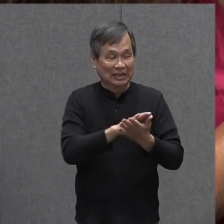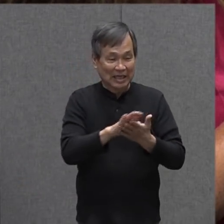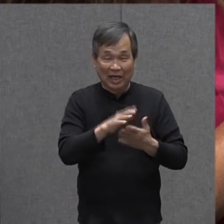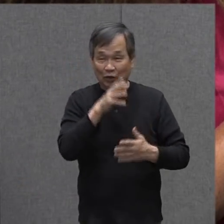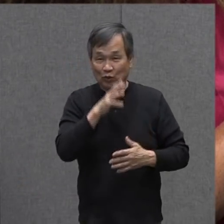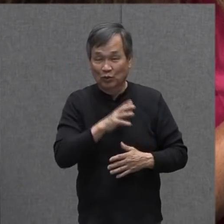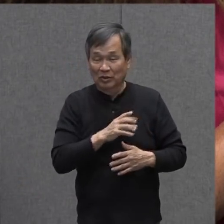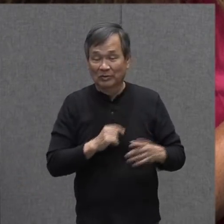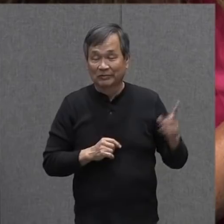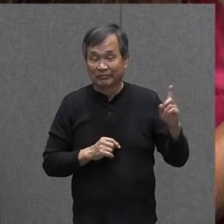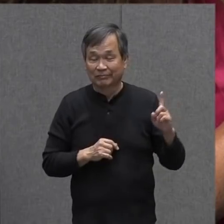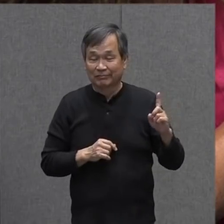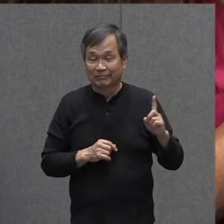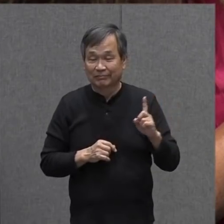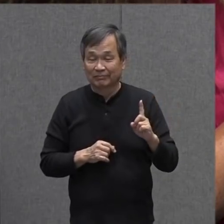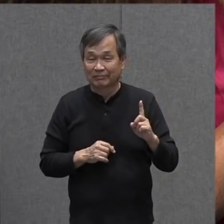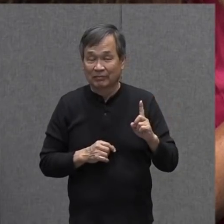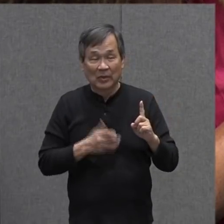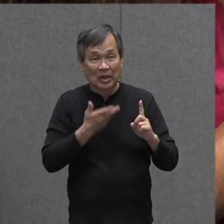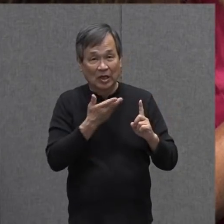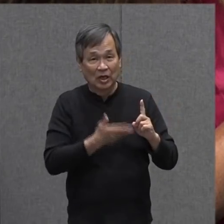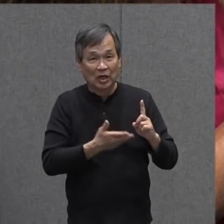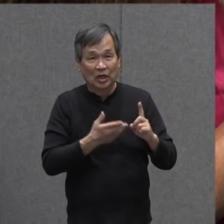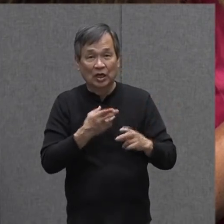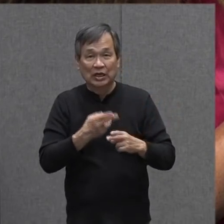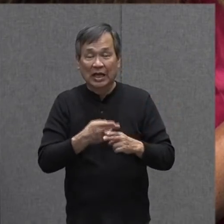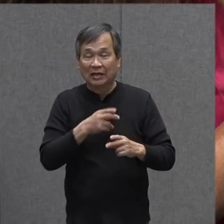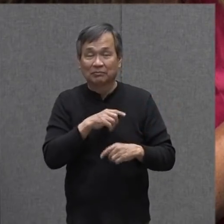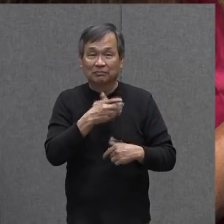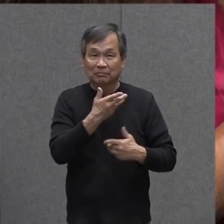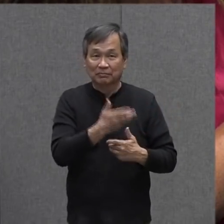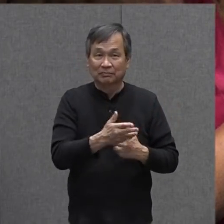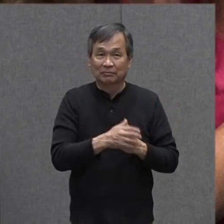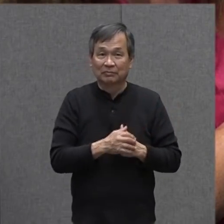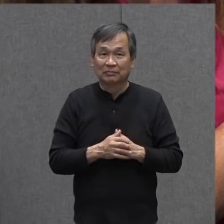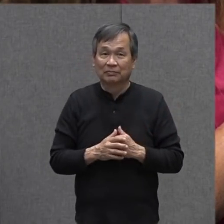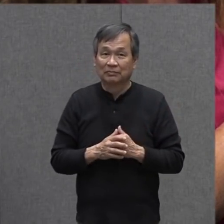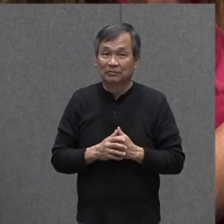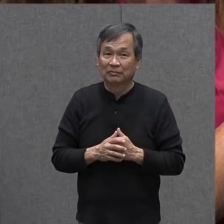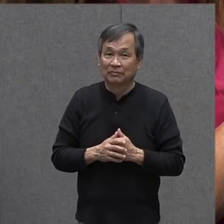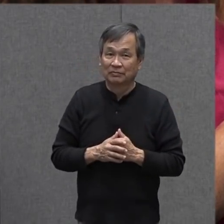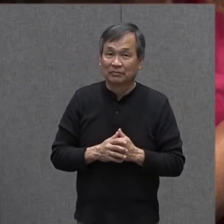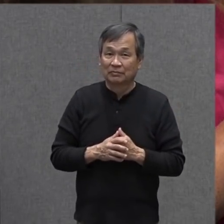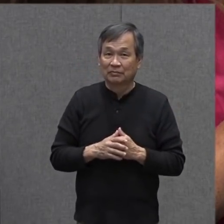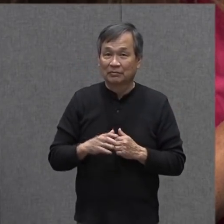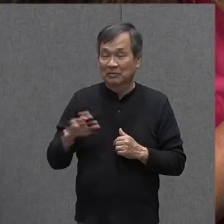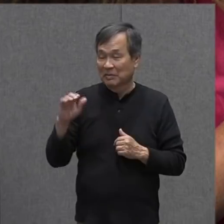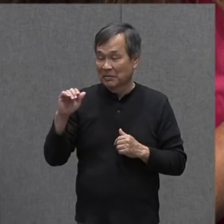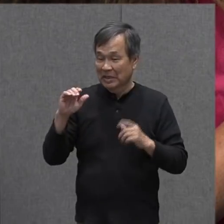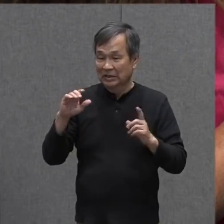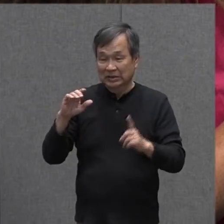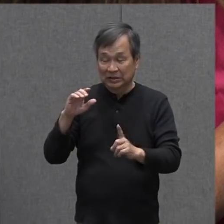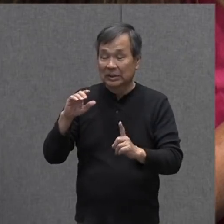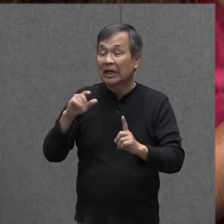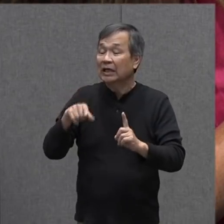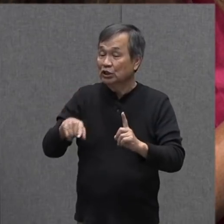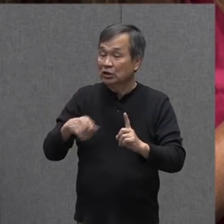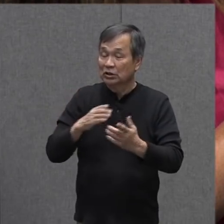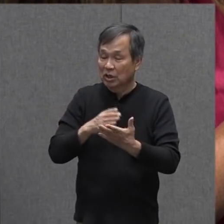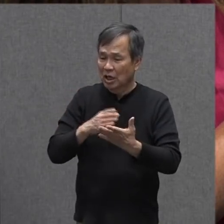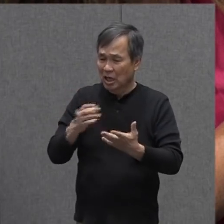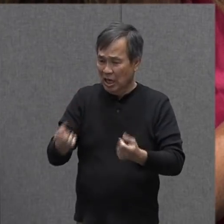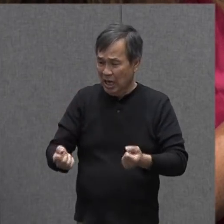400. Then I double 57. Well, I'm going to double 50. 50 and 50 is 100. So I have 400,